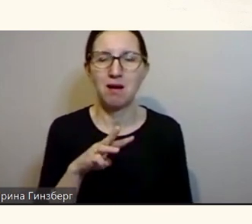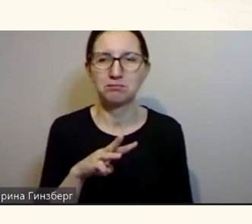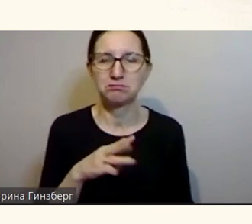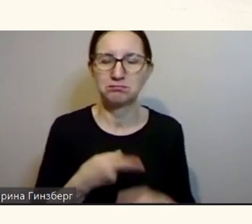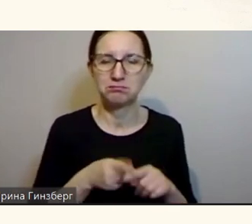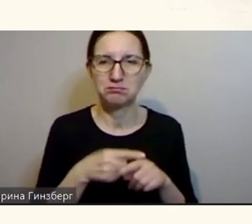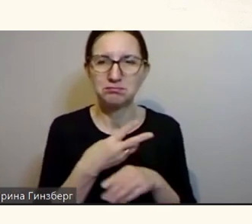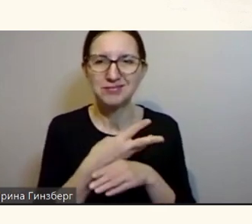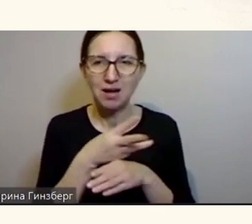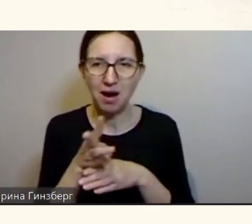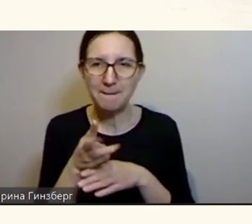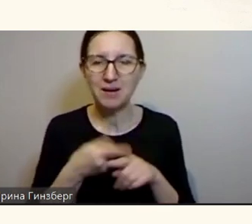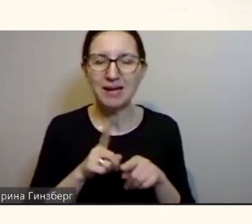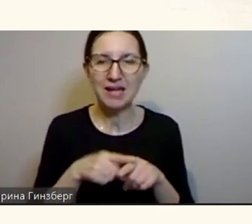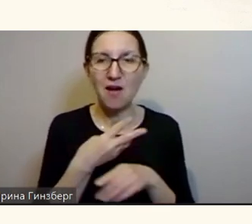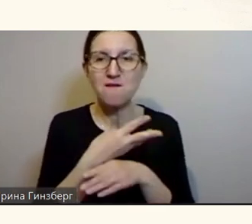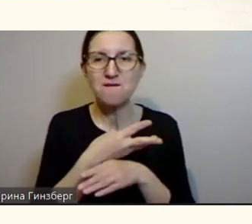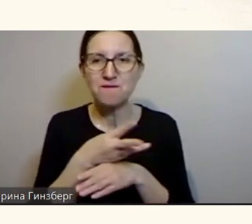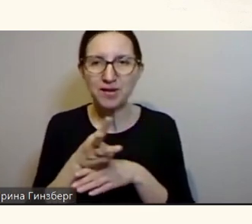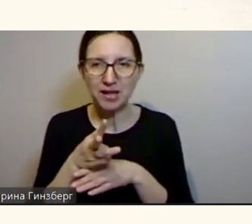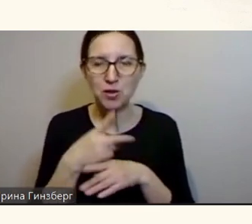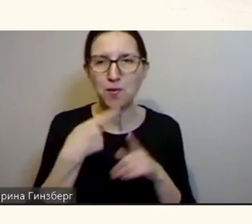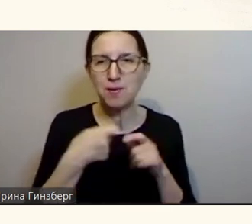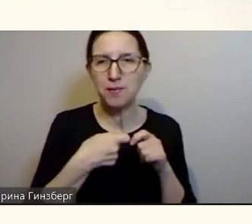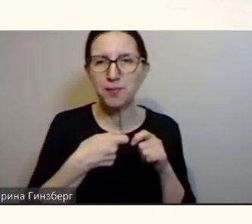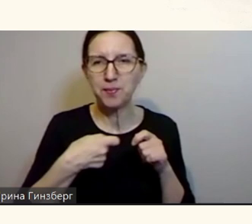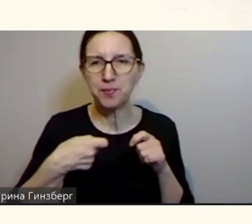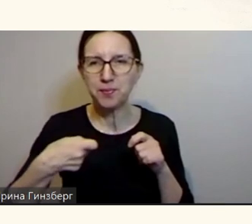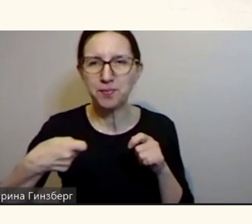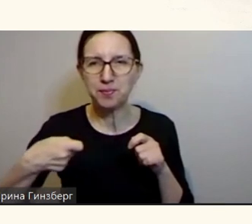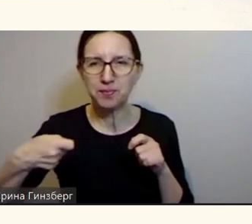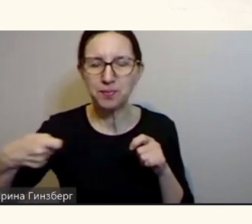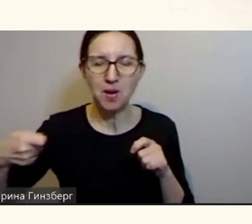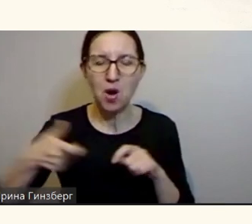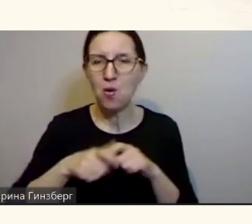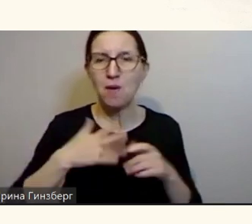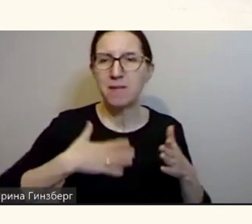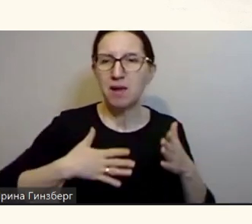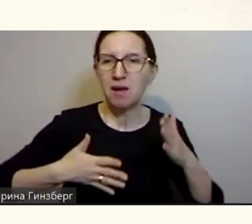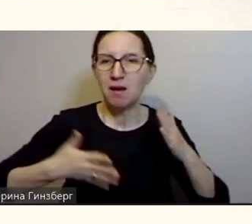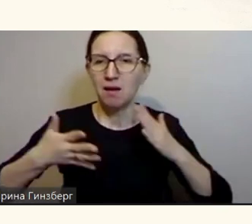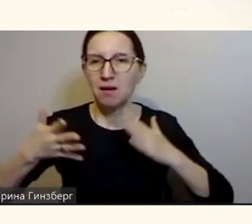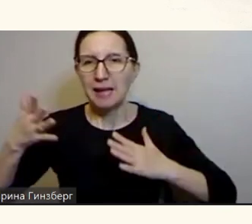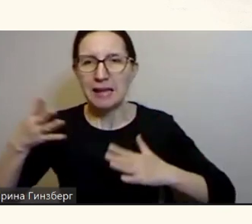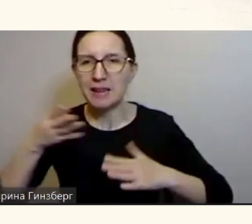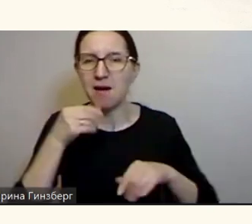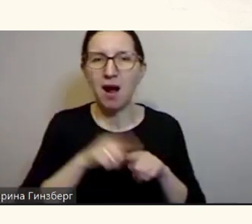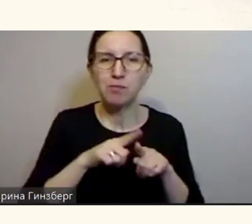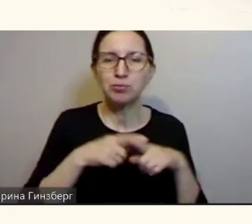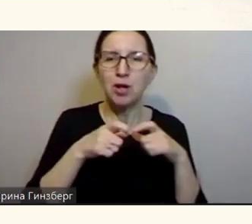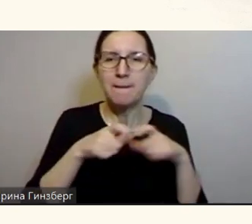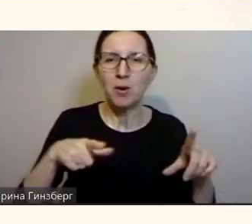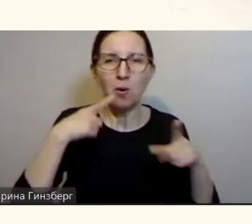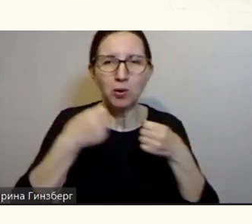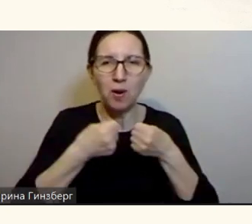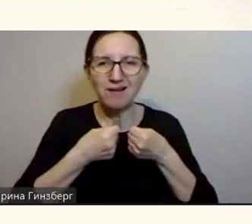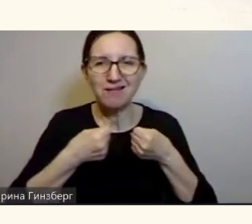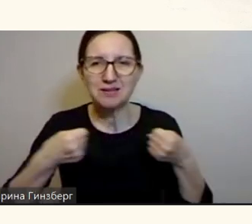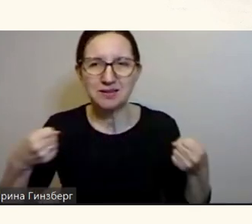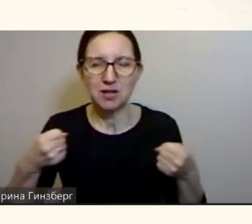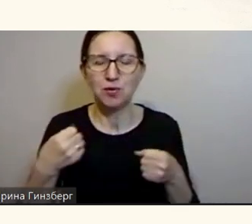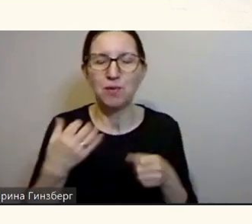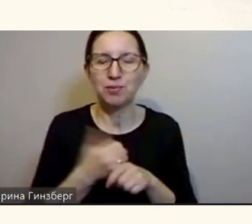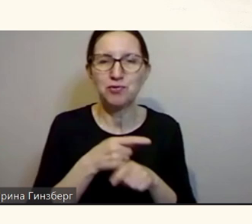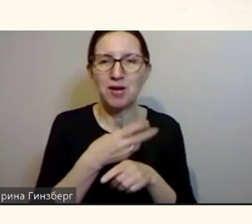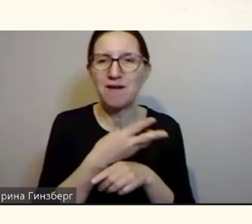stretching the tape. So it was about a 1/16th speed. And so the